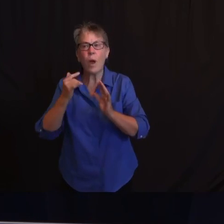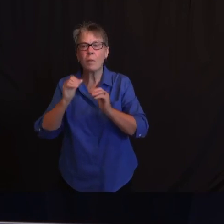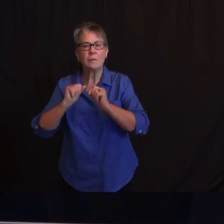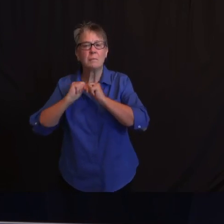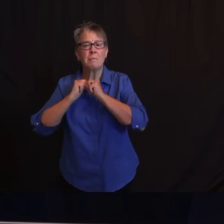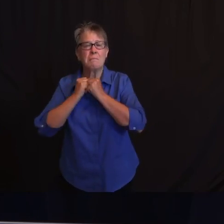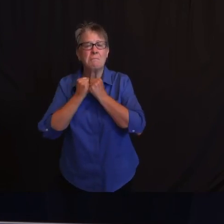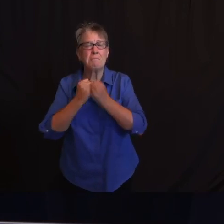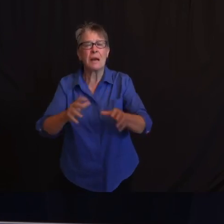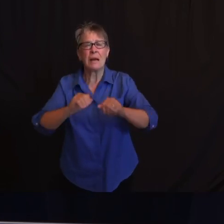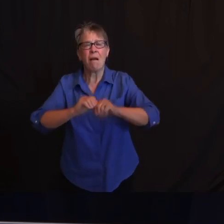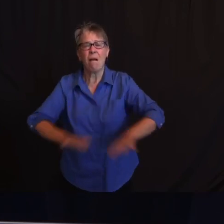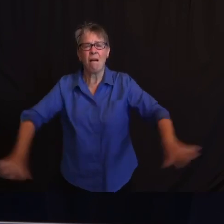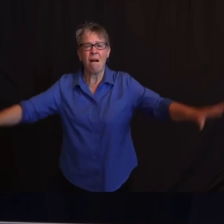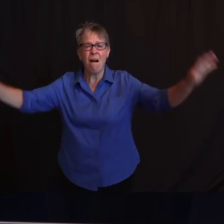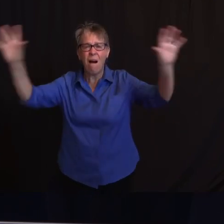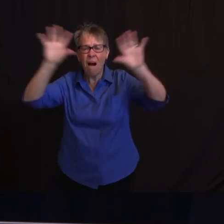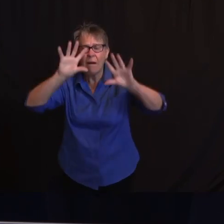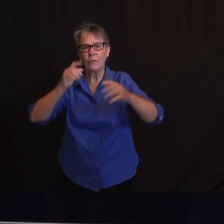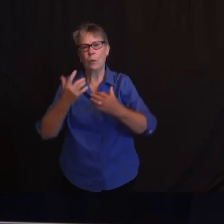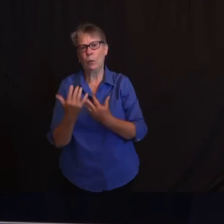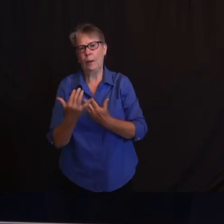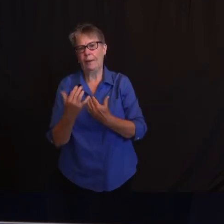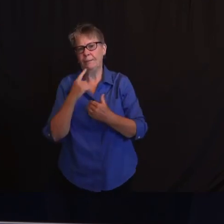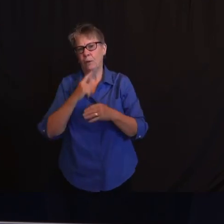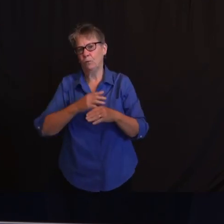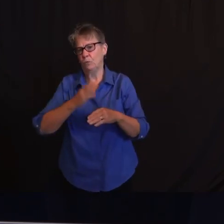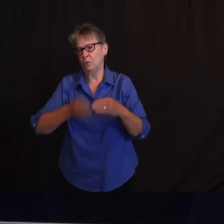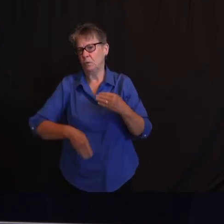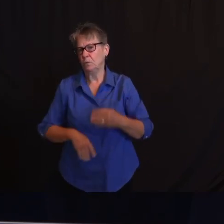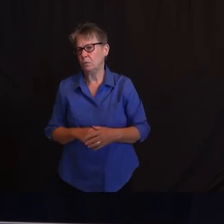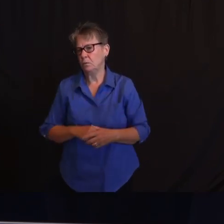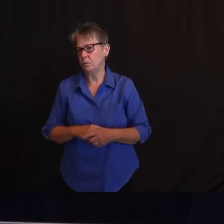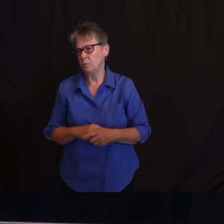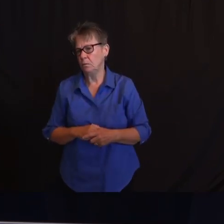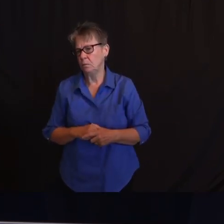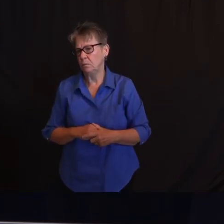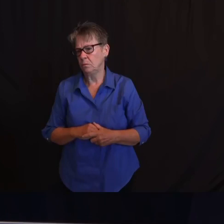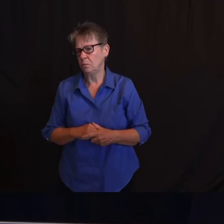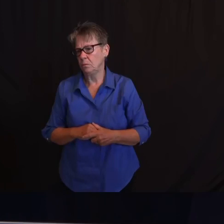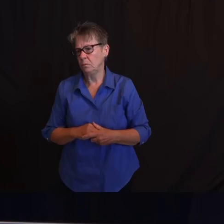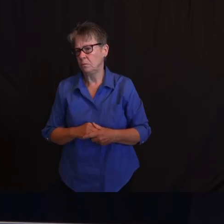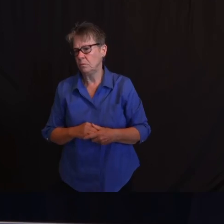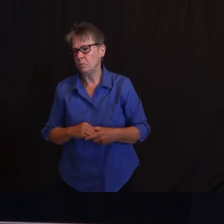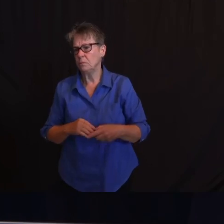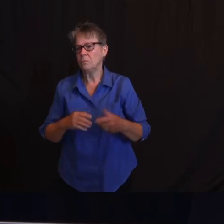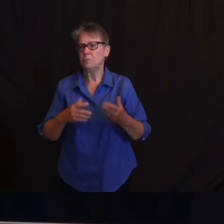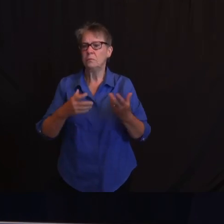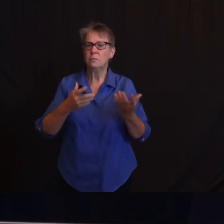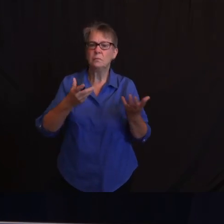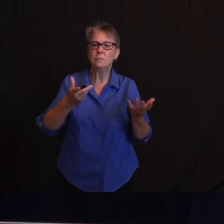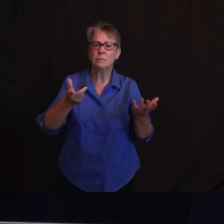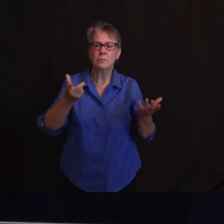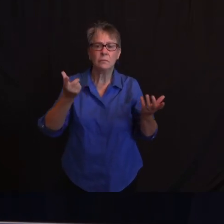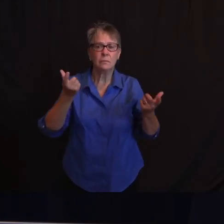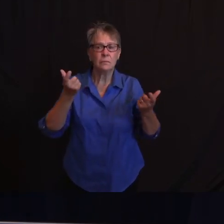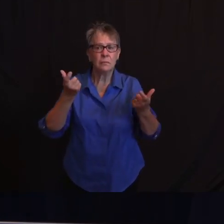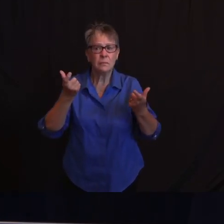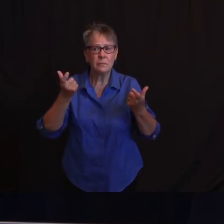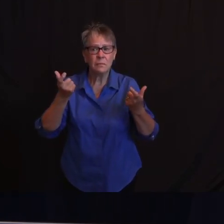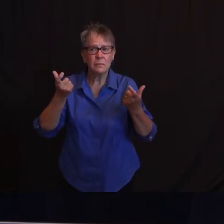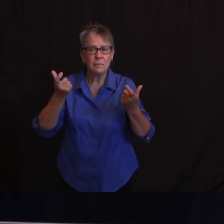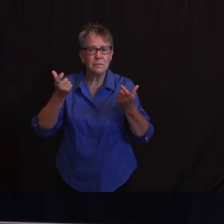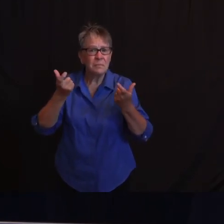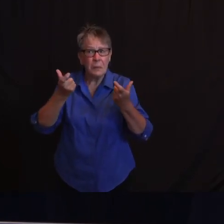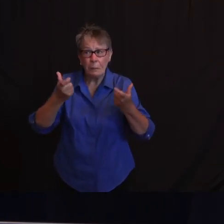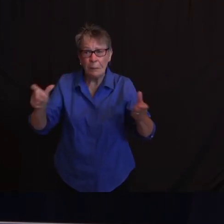between 5 and 7 days, and Walmart has said results could take between 4 and 6 days to return. In New